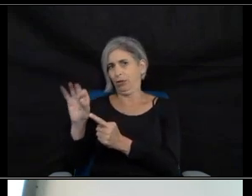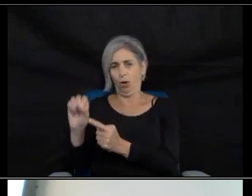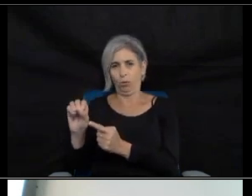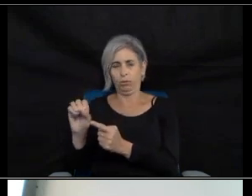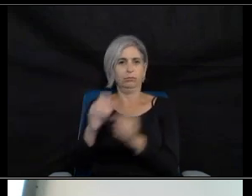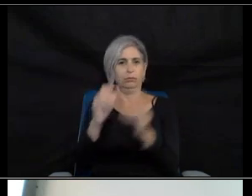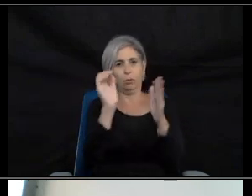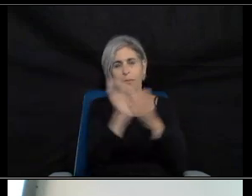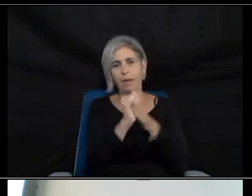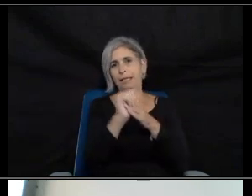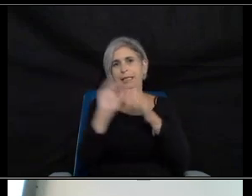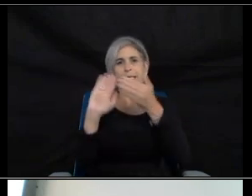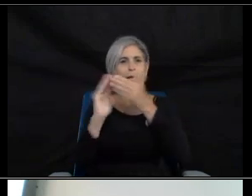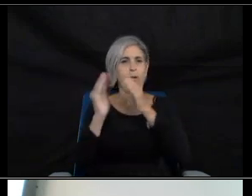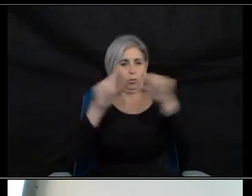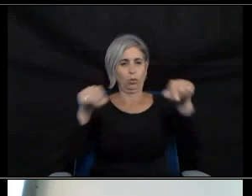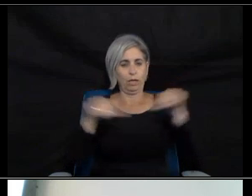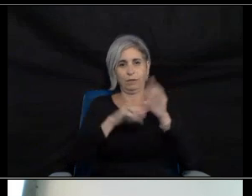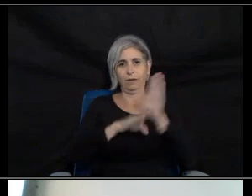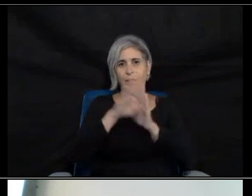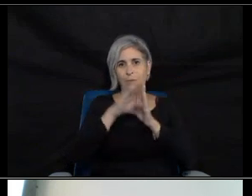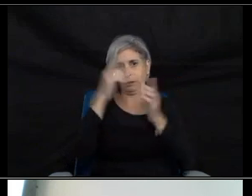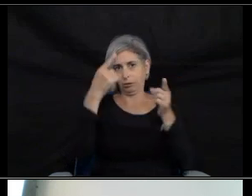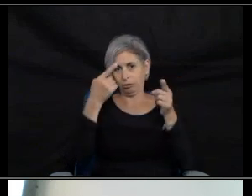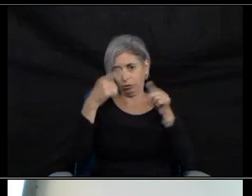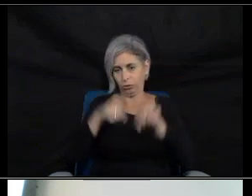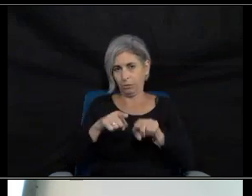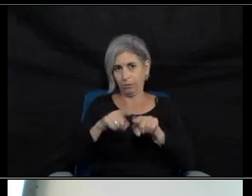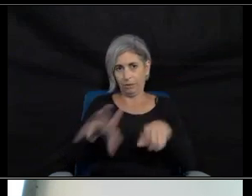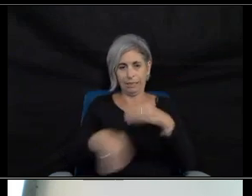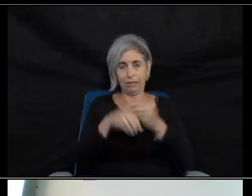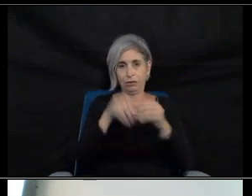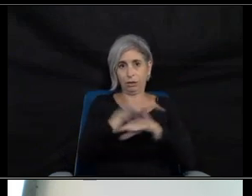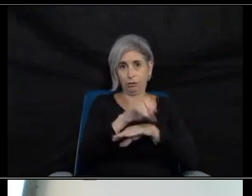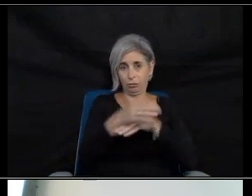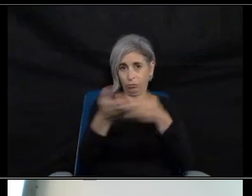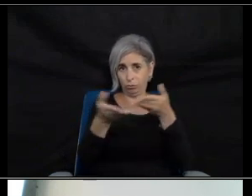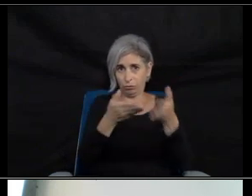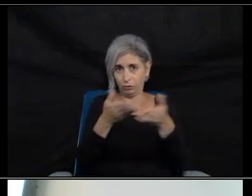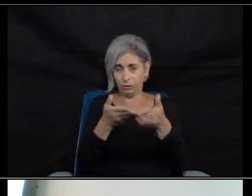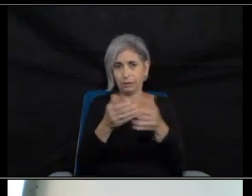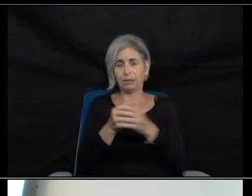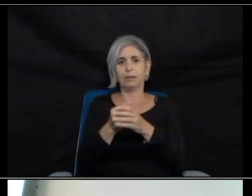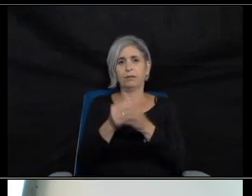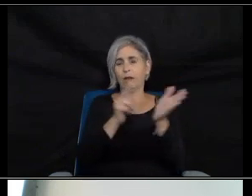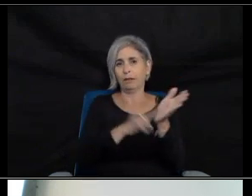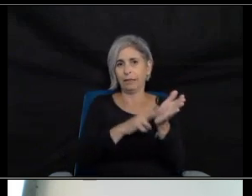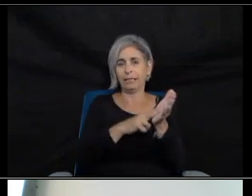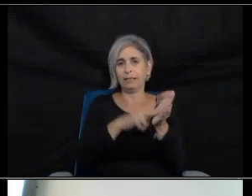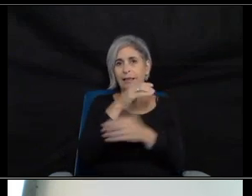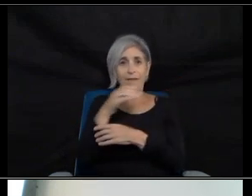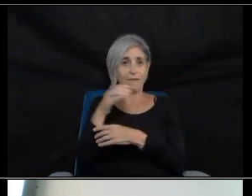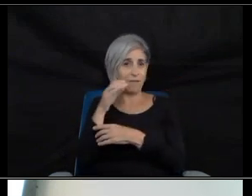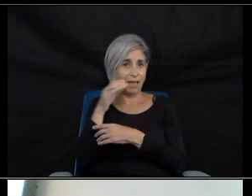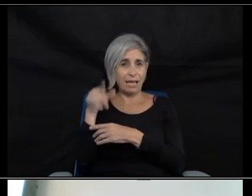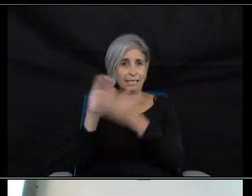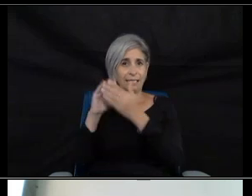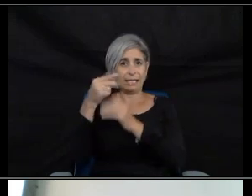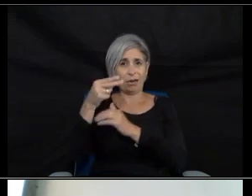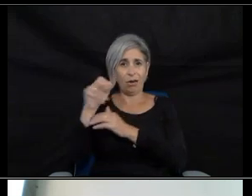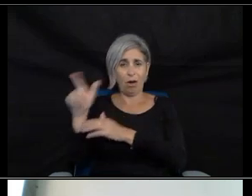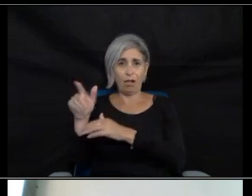to Town Square Redevelopment Phase 2 service agreement for additional consulting services to market and lease the Innovation Cafe space in City Hall and the